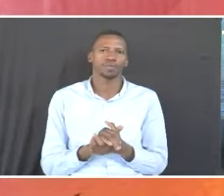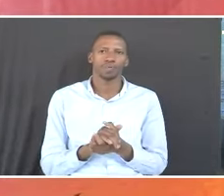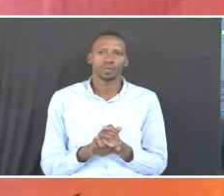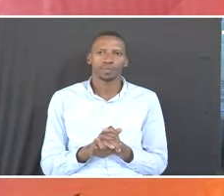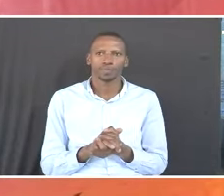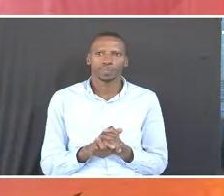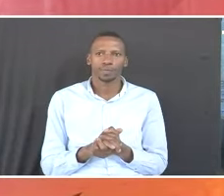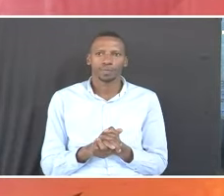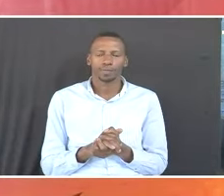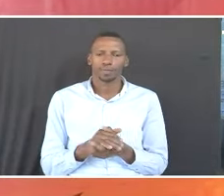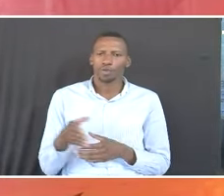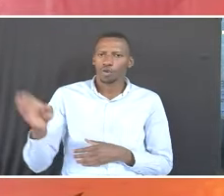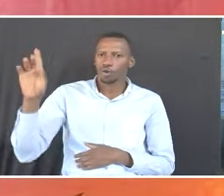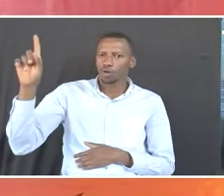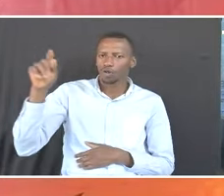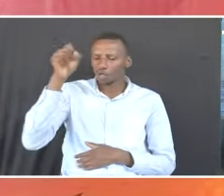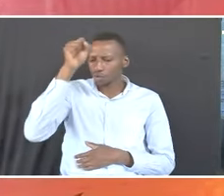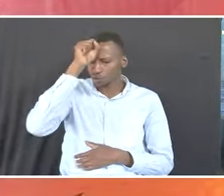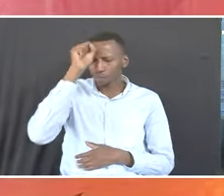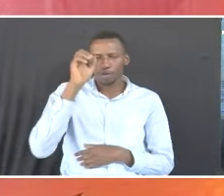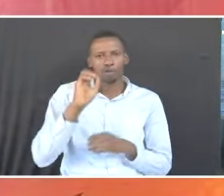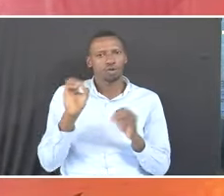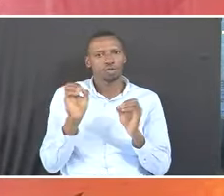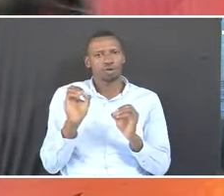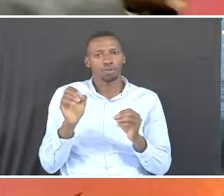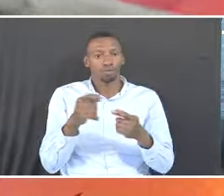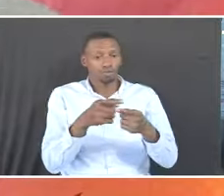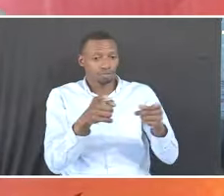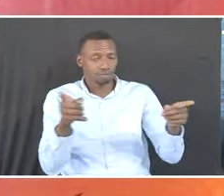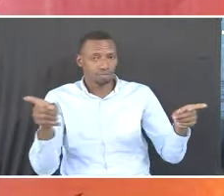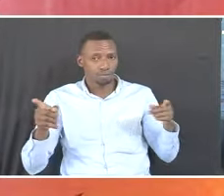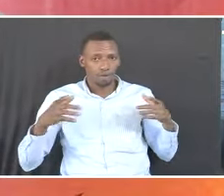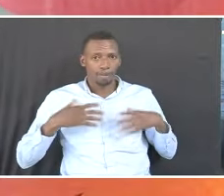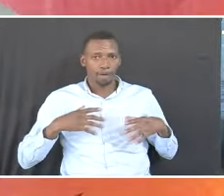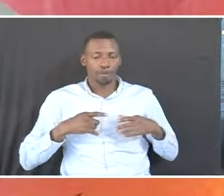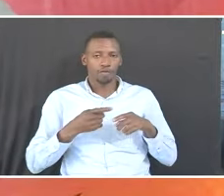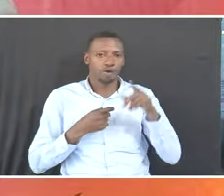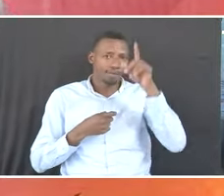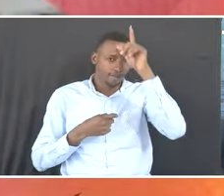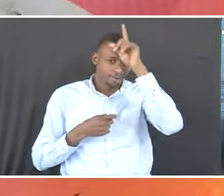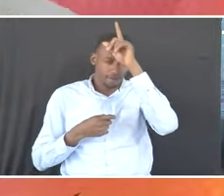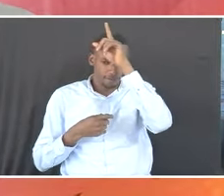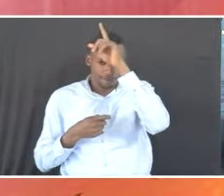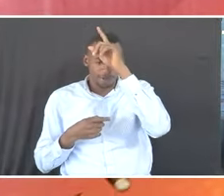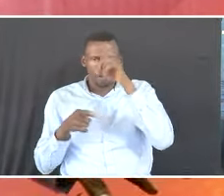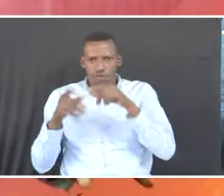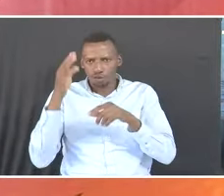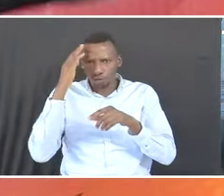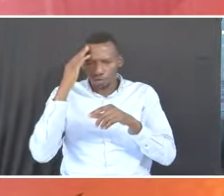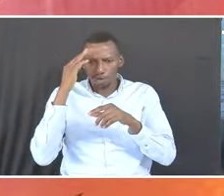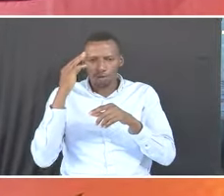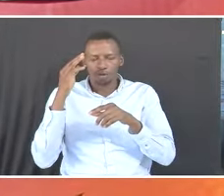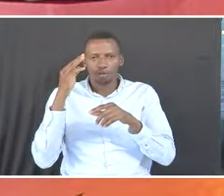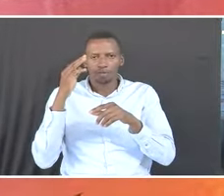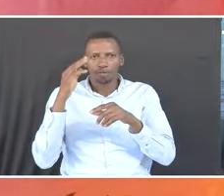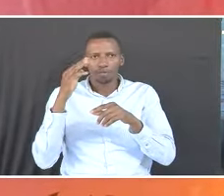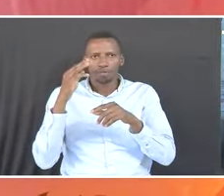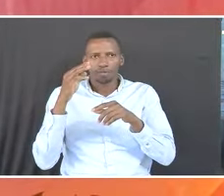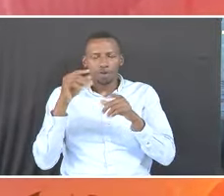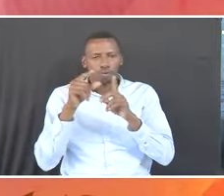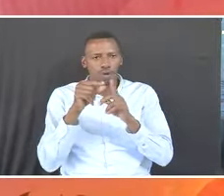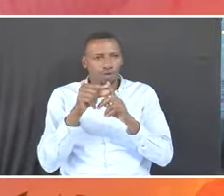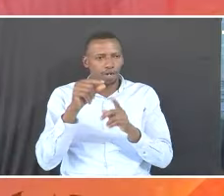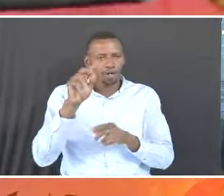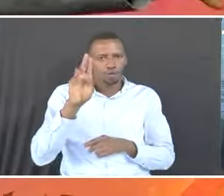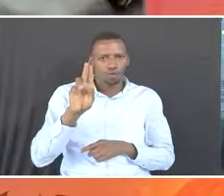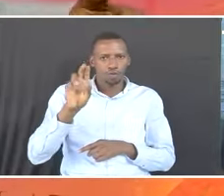God was not a fool. You people who come from Ushago, you know the meaning of Ushago. Ushago, that is